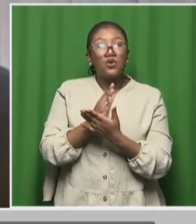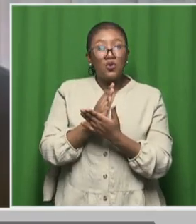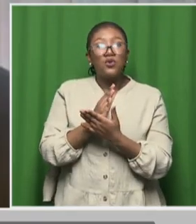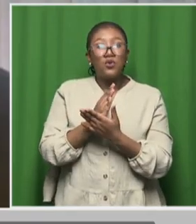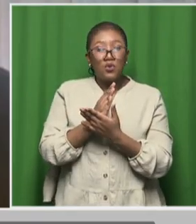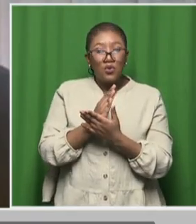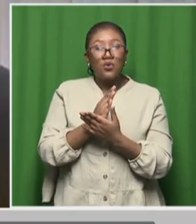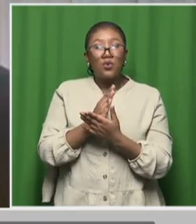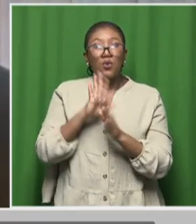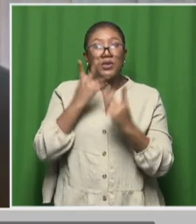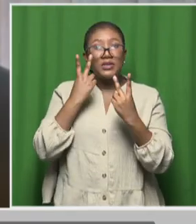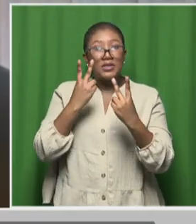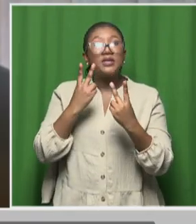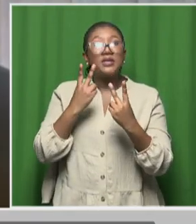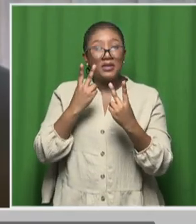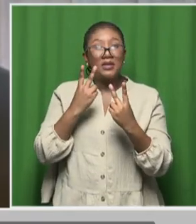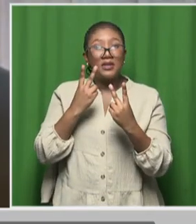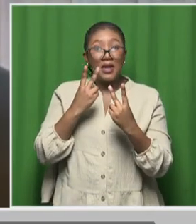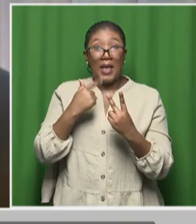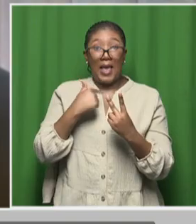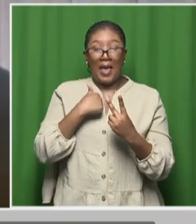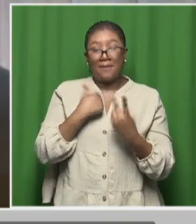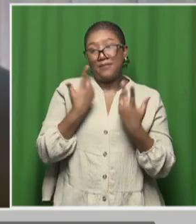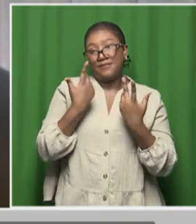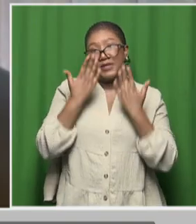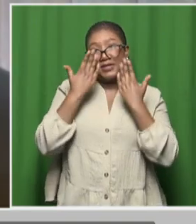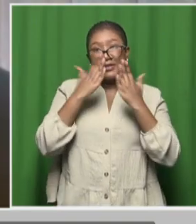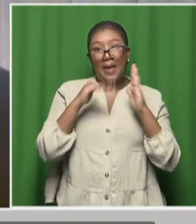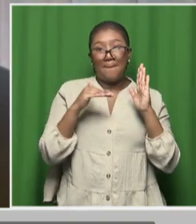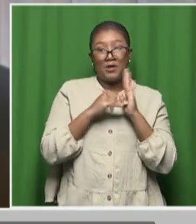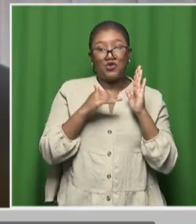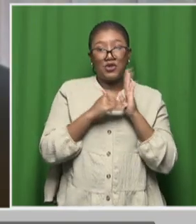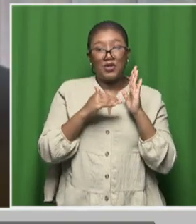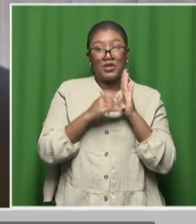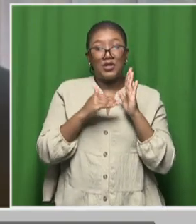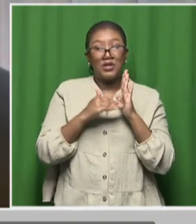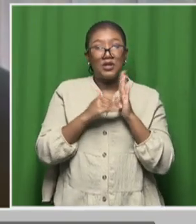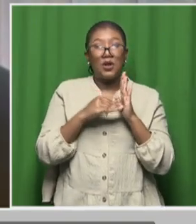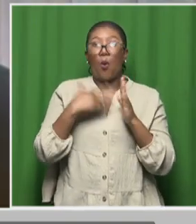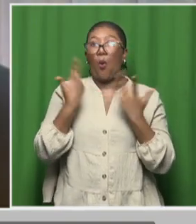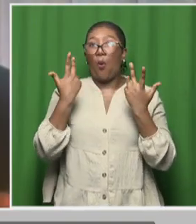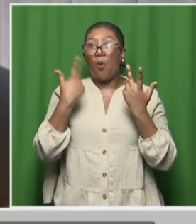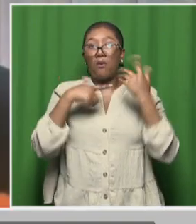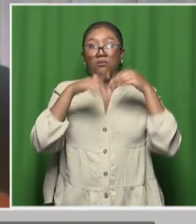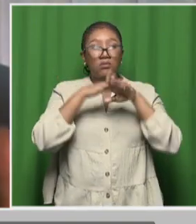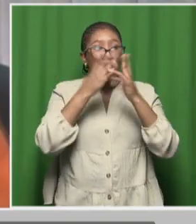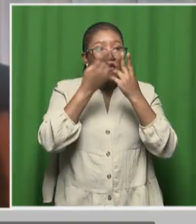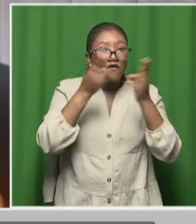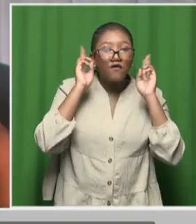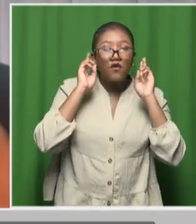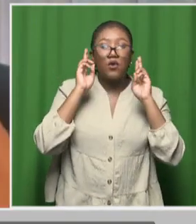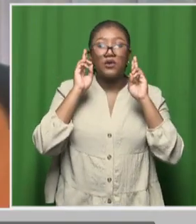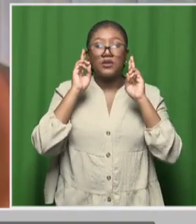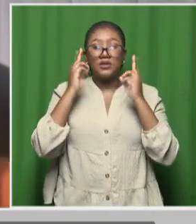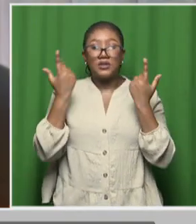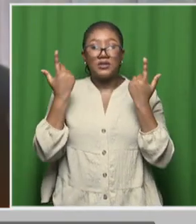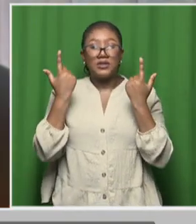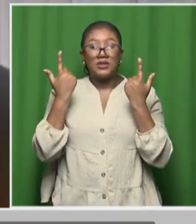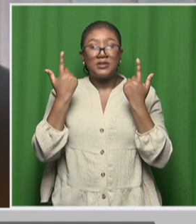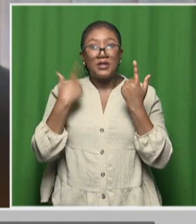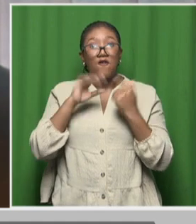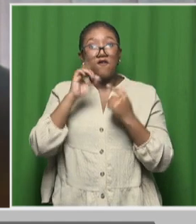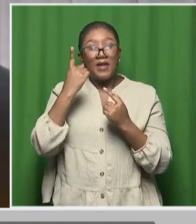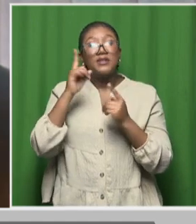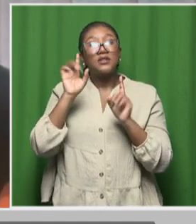thing is at least see if you're a matric grad, if you're going to university, try and go towards stats and